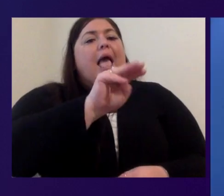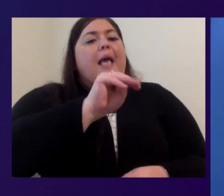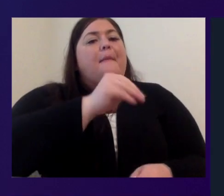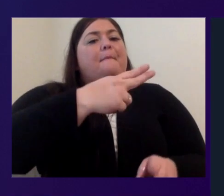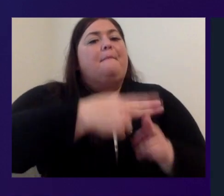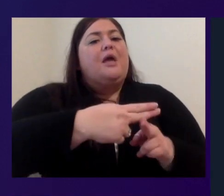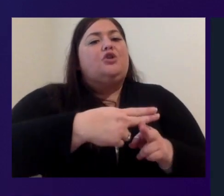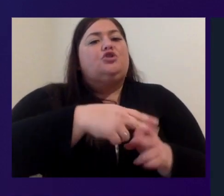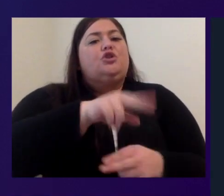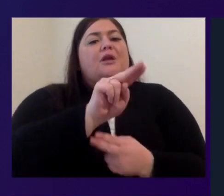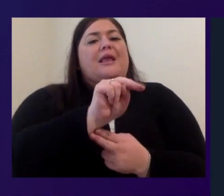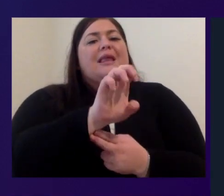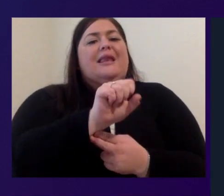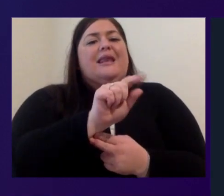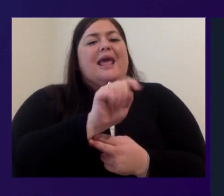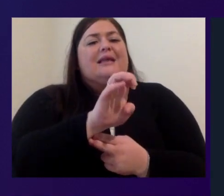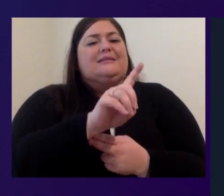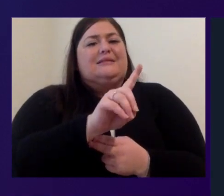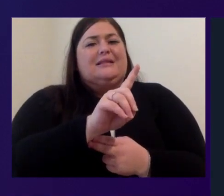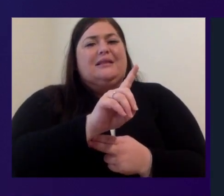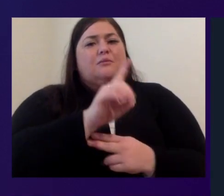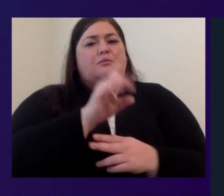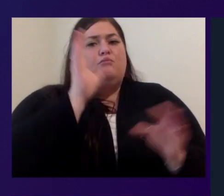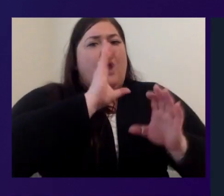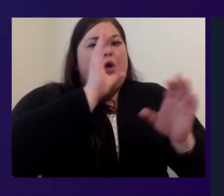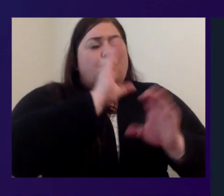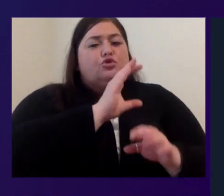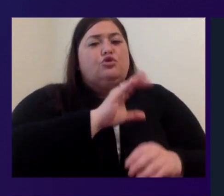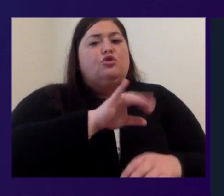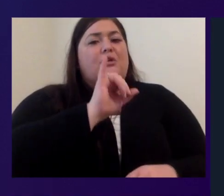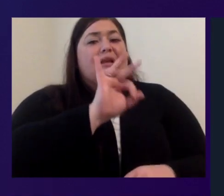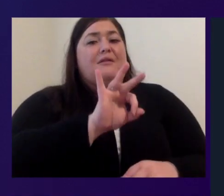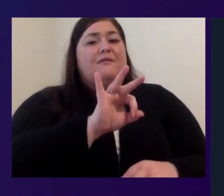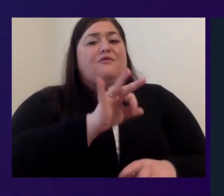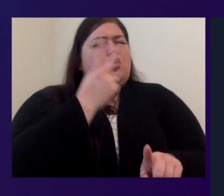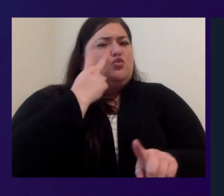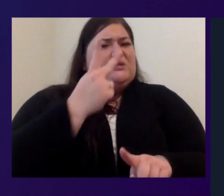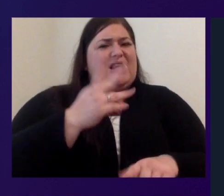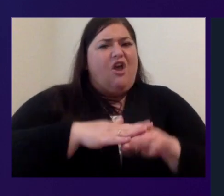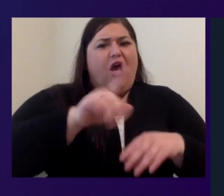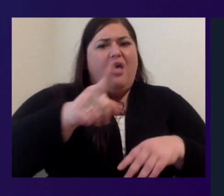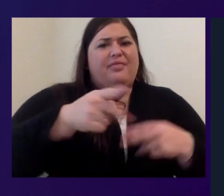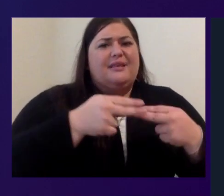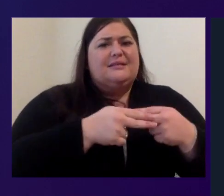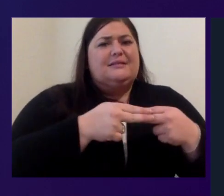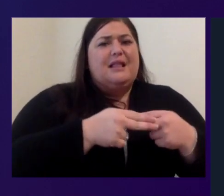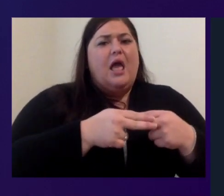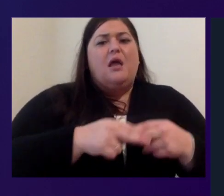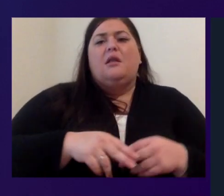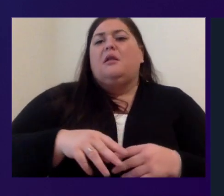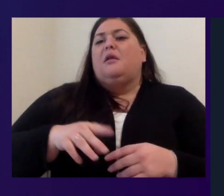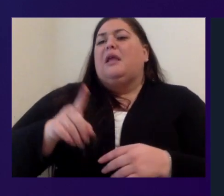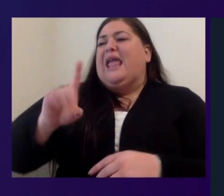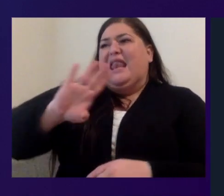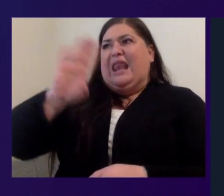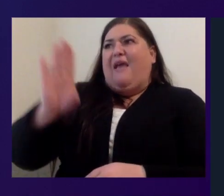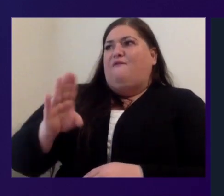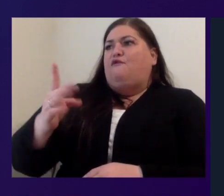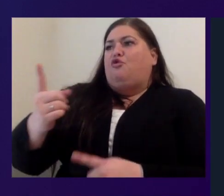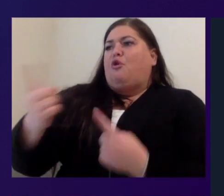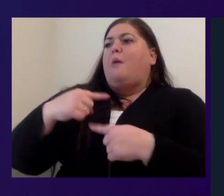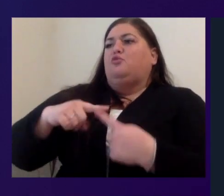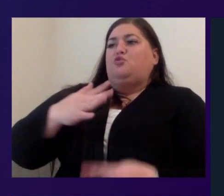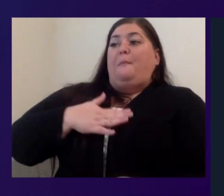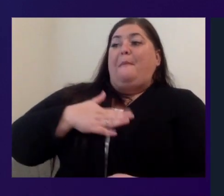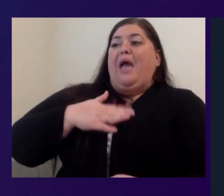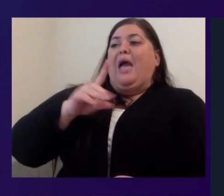So Yep. sales.boards.com on your slide. Yep. Is That that traffic's never come into my device. is that Right. Are we just Exactly